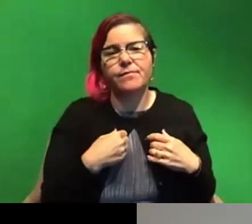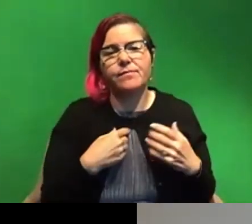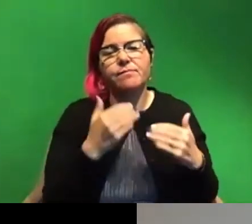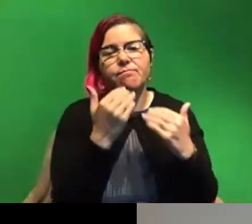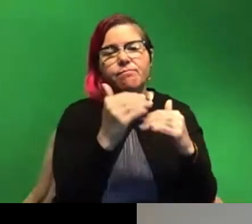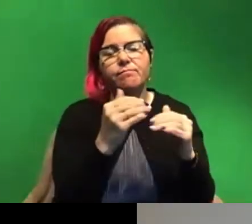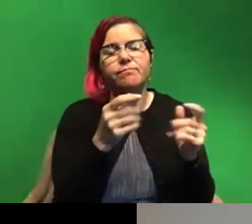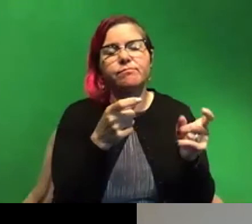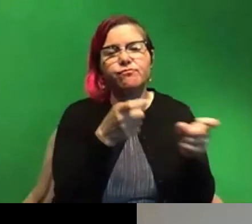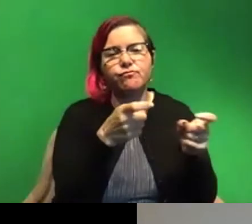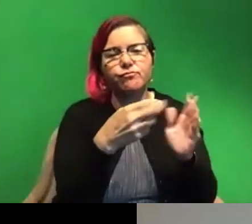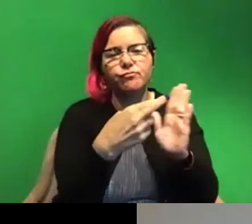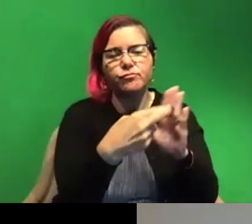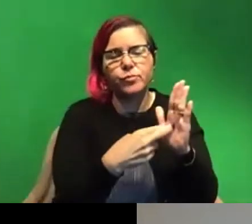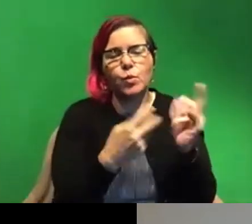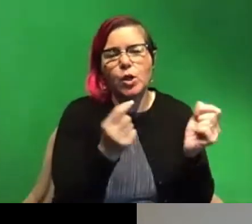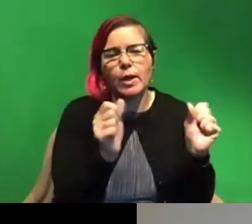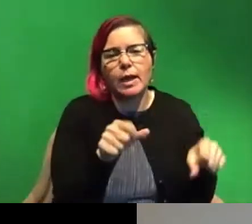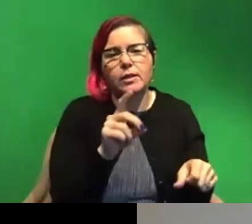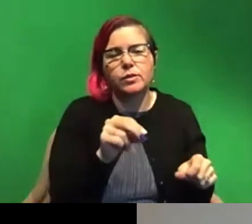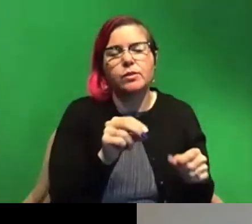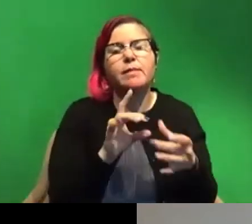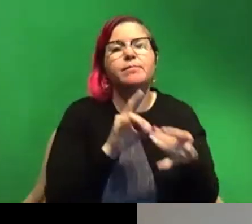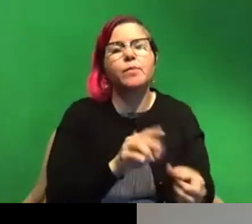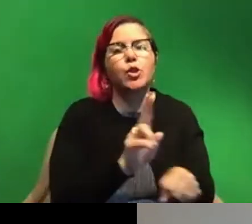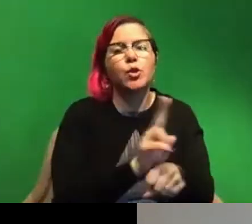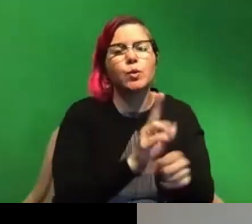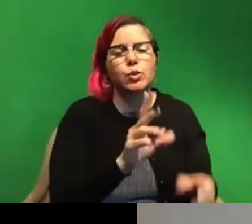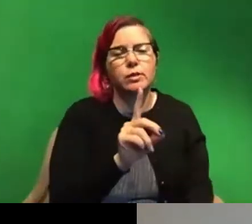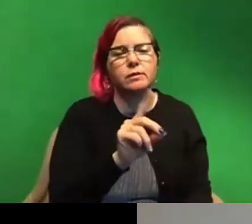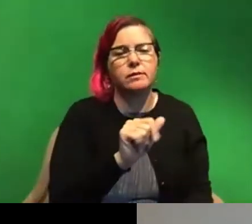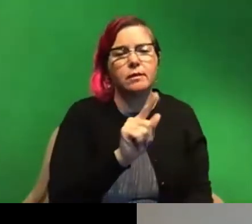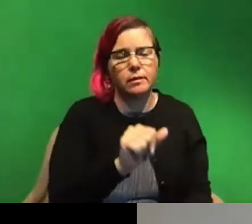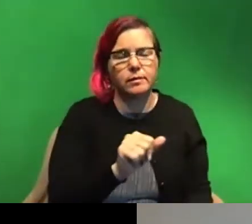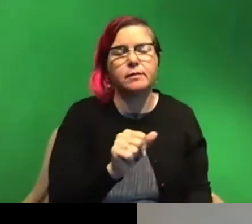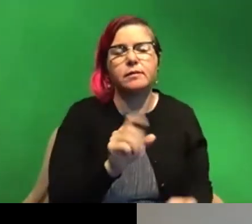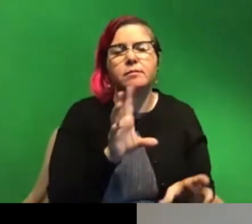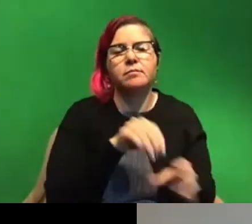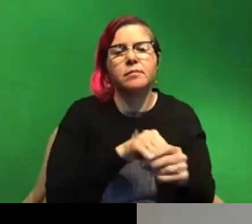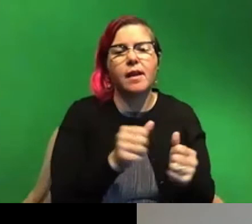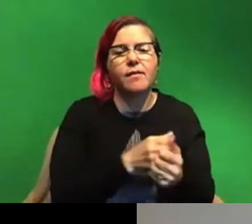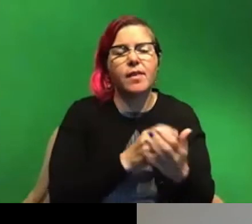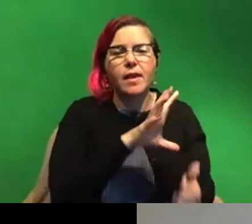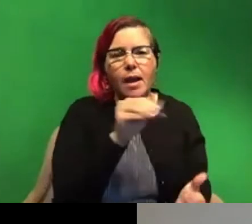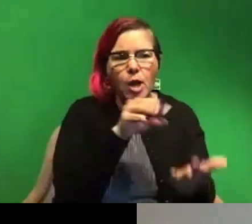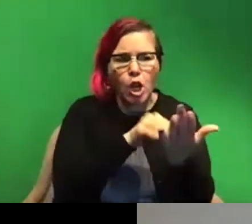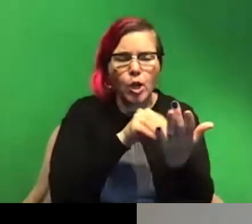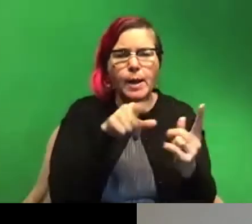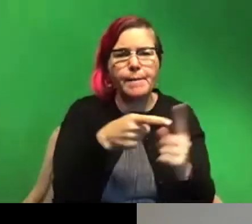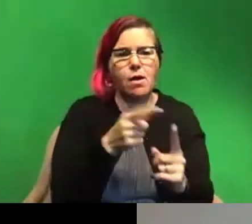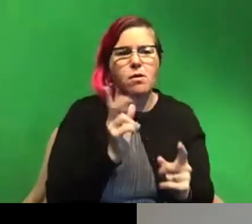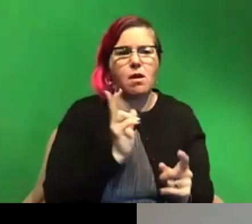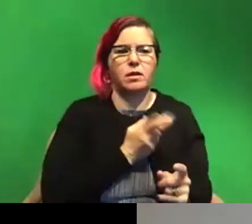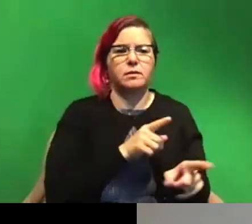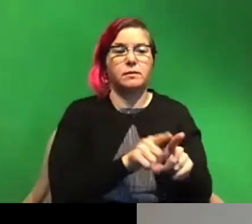regulation on what you can do, but that's more so with user data. And so that has to do with everything that the company has learned about us as people, and